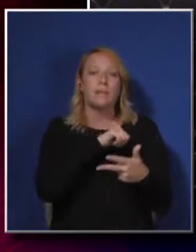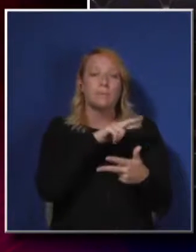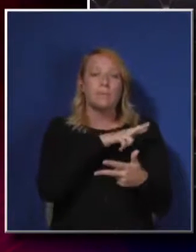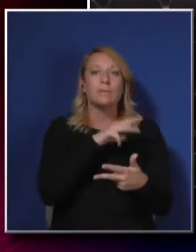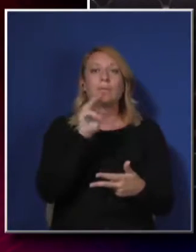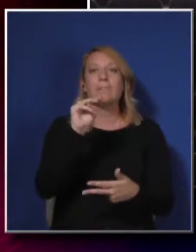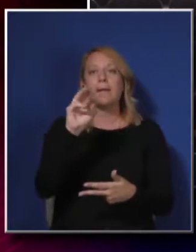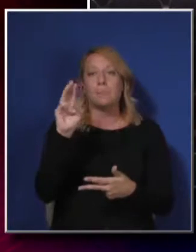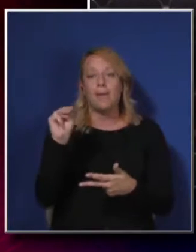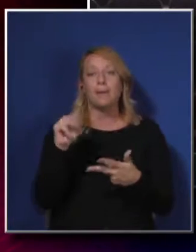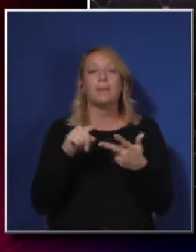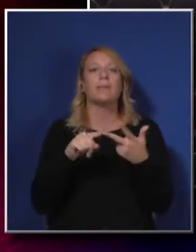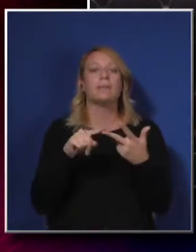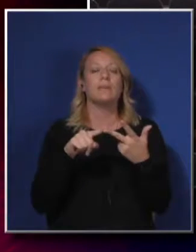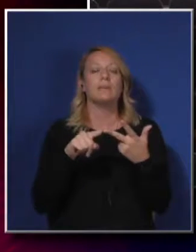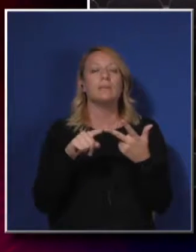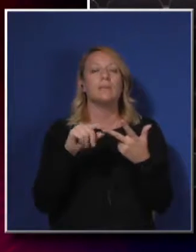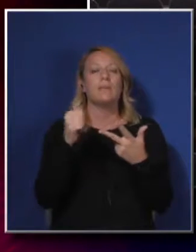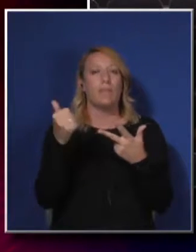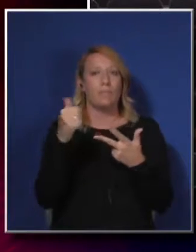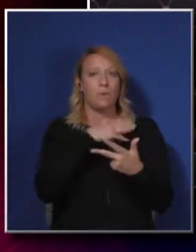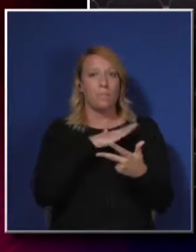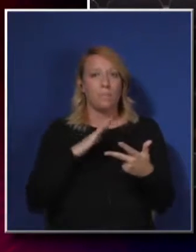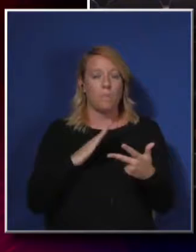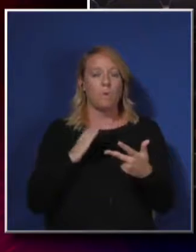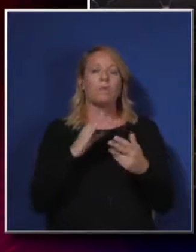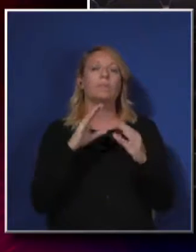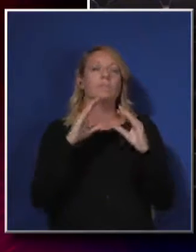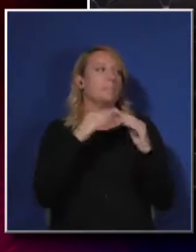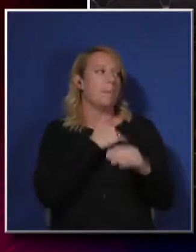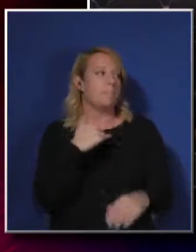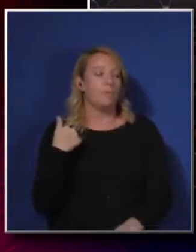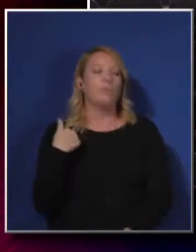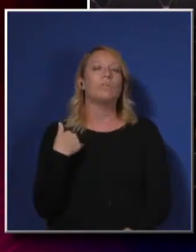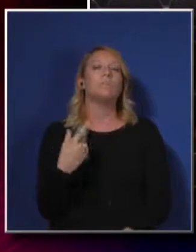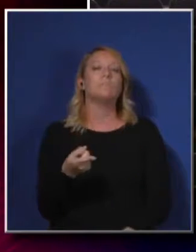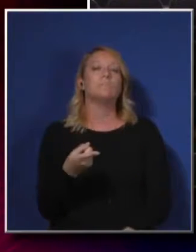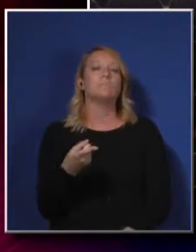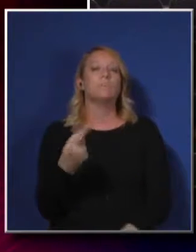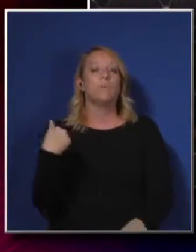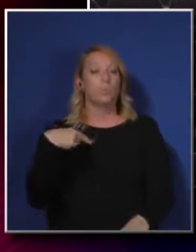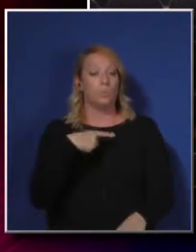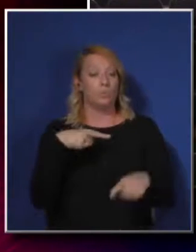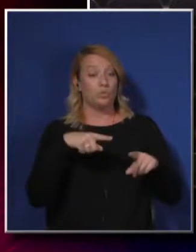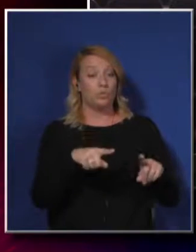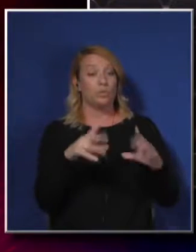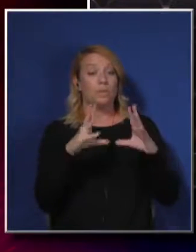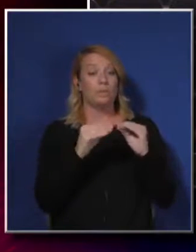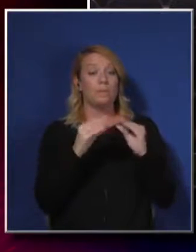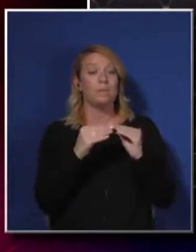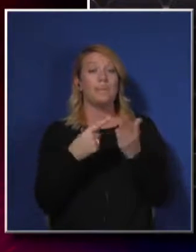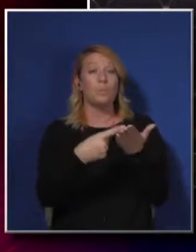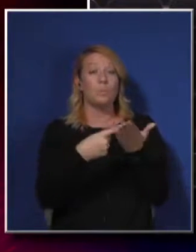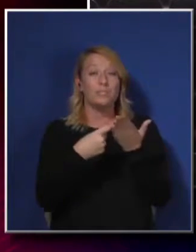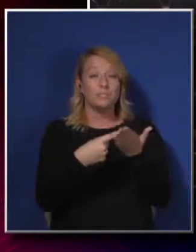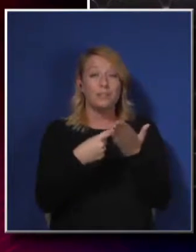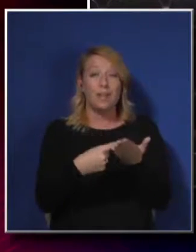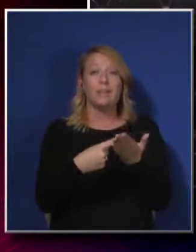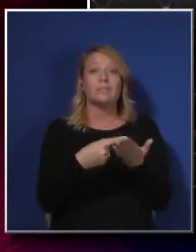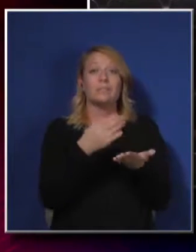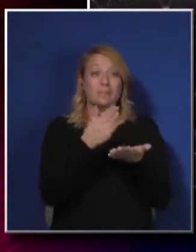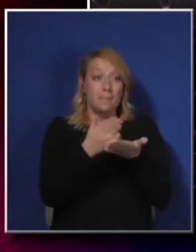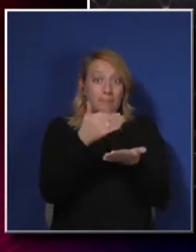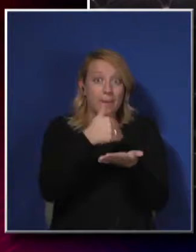today's consent agenda items. In summary, we reviewed and discussed the budgetary and fiscal year budget to actual fiscal